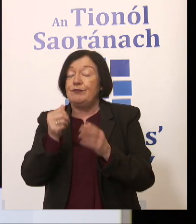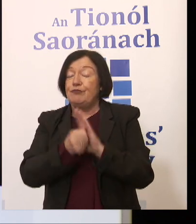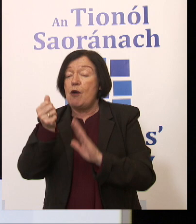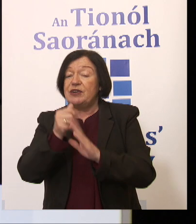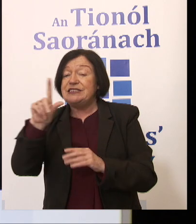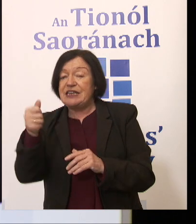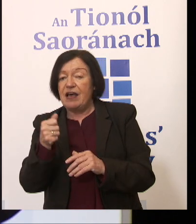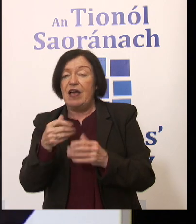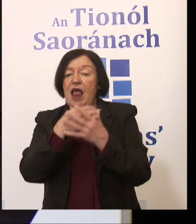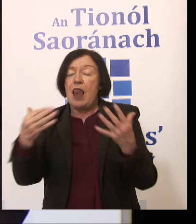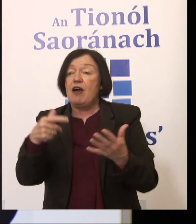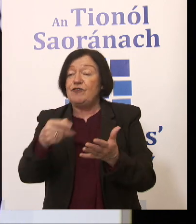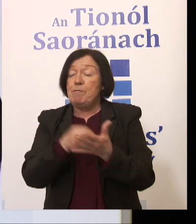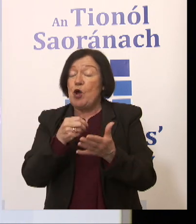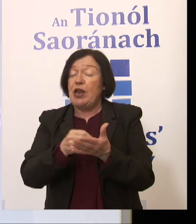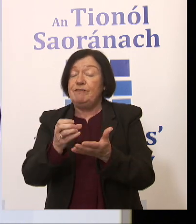lot of it, a big chunk of it,